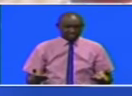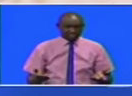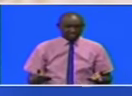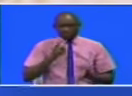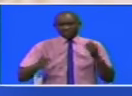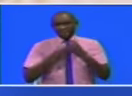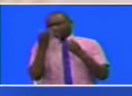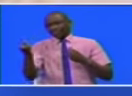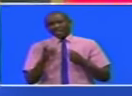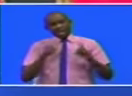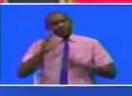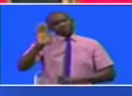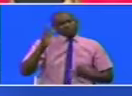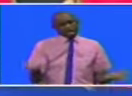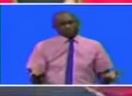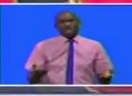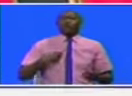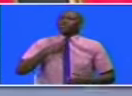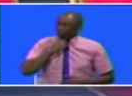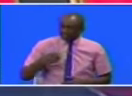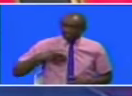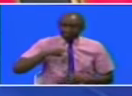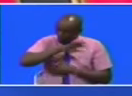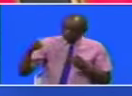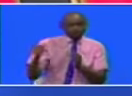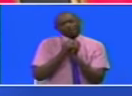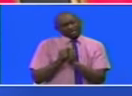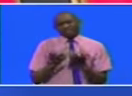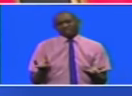yale ambaye yamenenwa. Tuataka watu wetu tuwe pamoja.